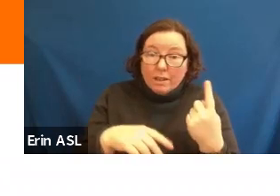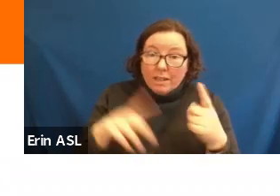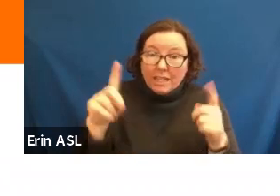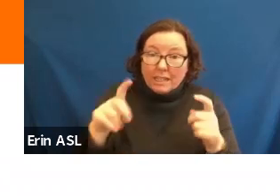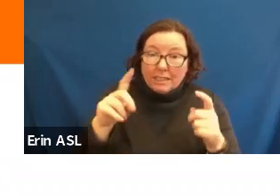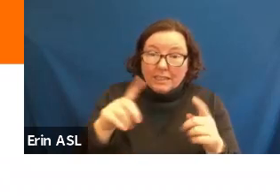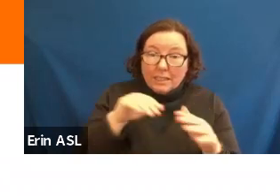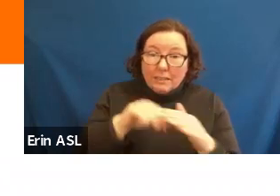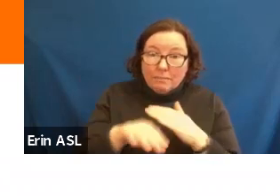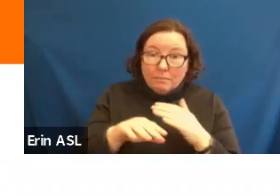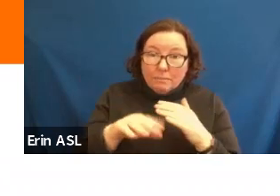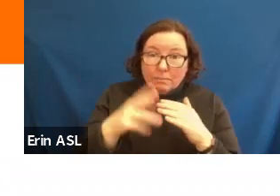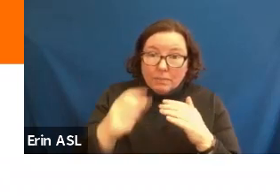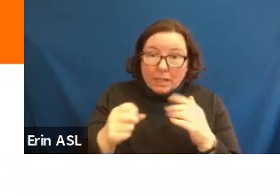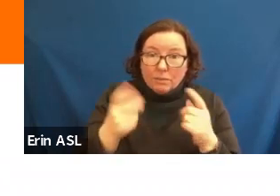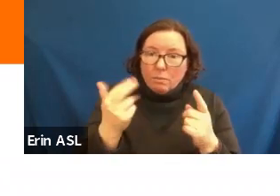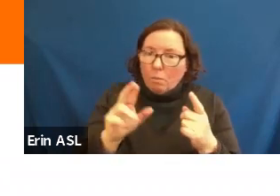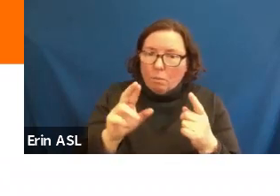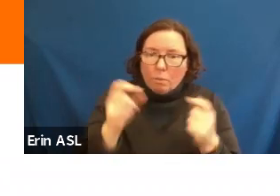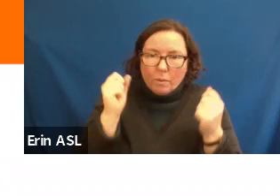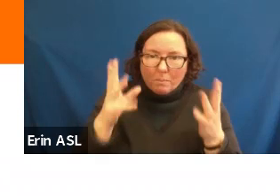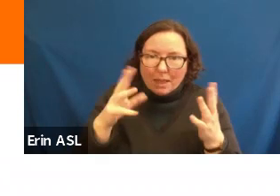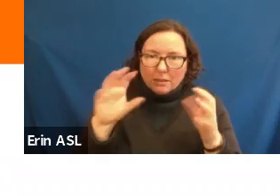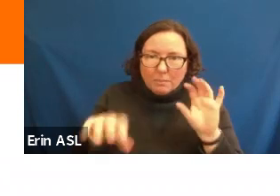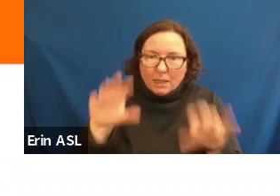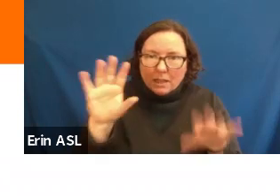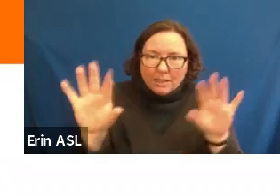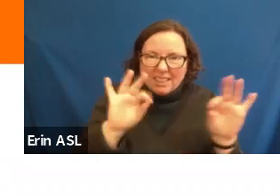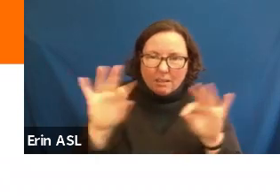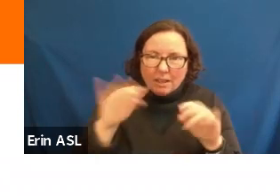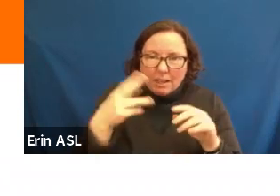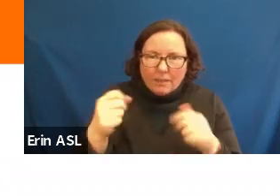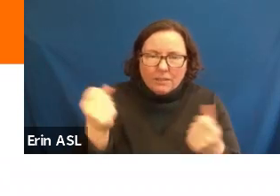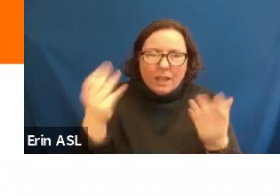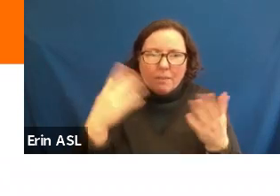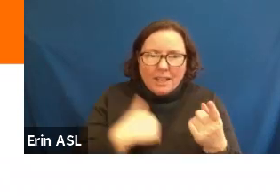school? Are there multiple selective high schools